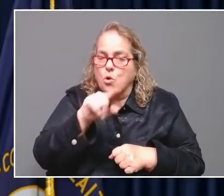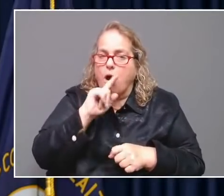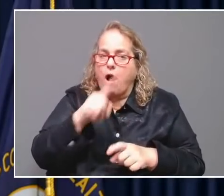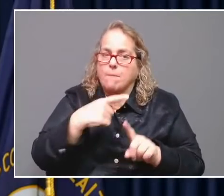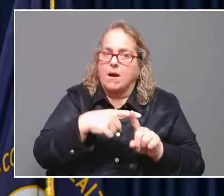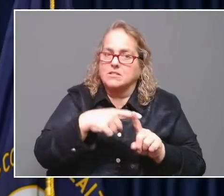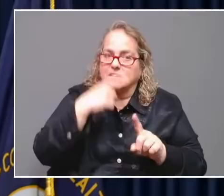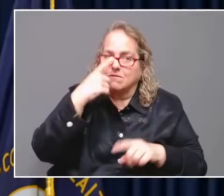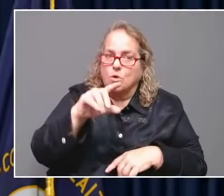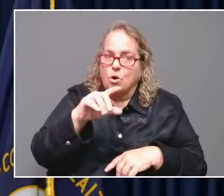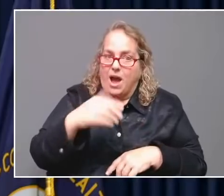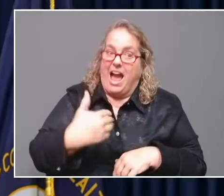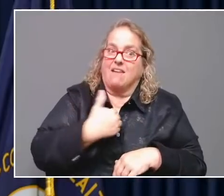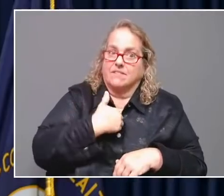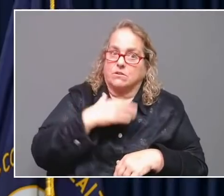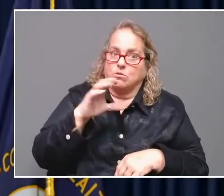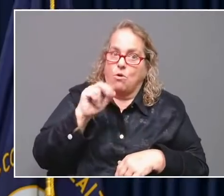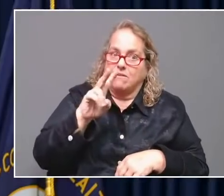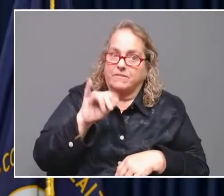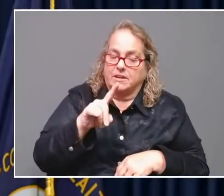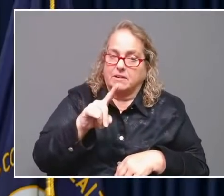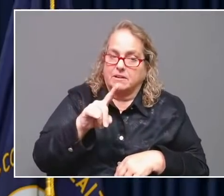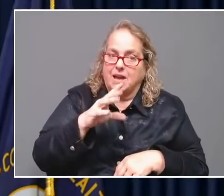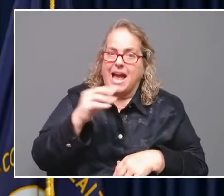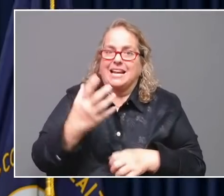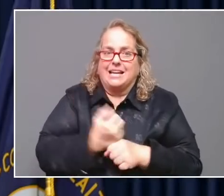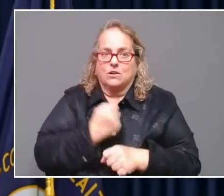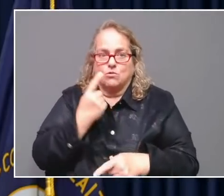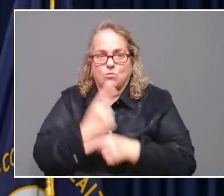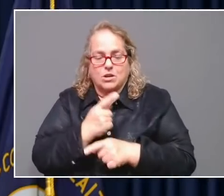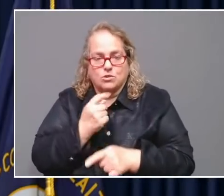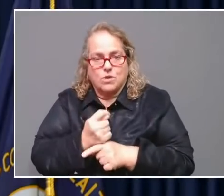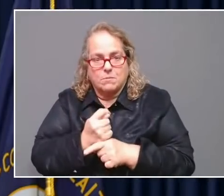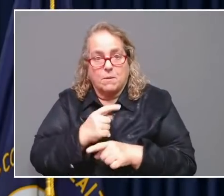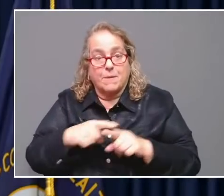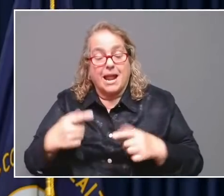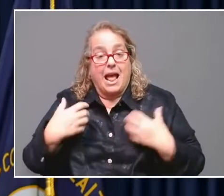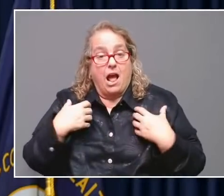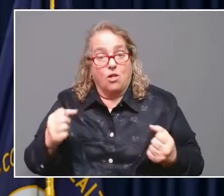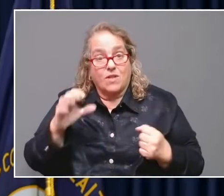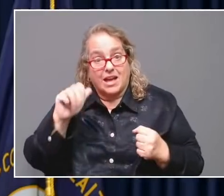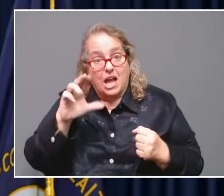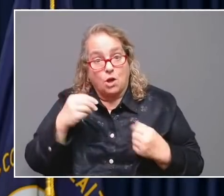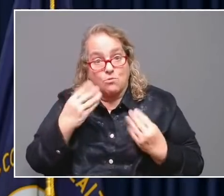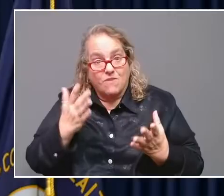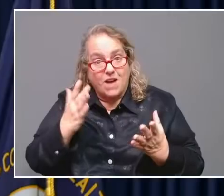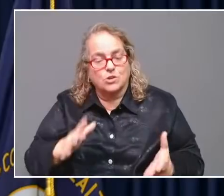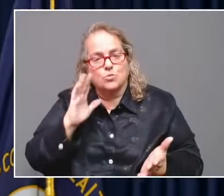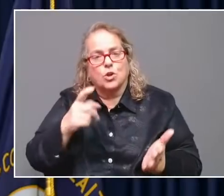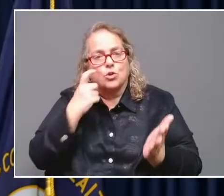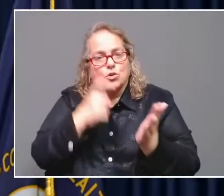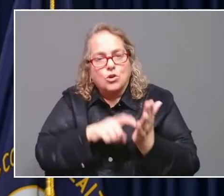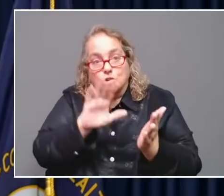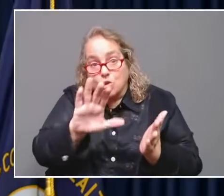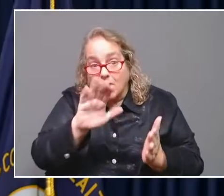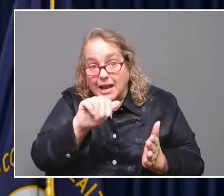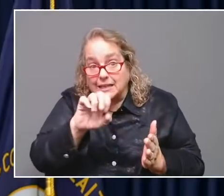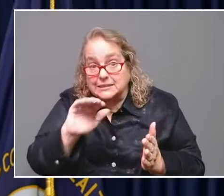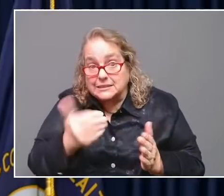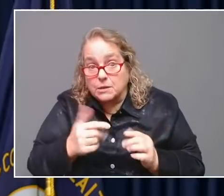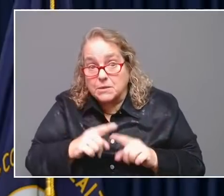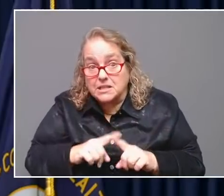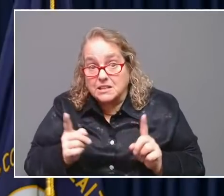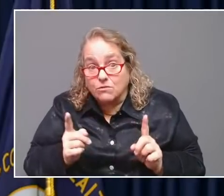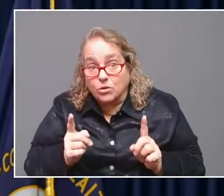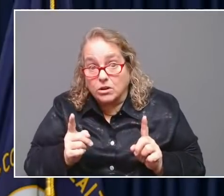But those healthcare providers are going to be in the best position to notice if your case seems different and if they need to get a